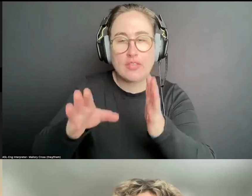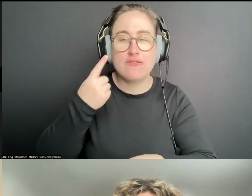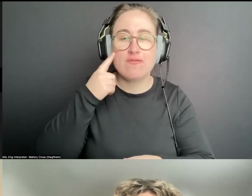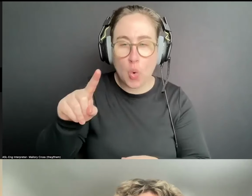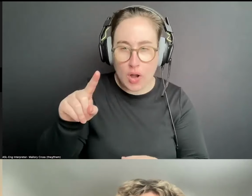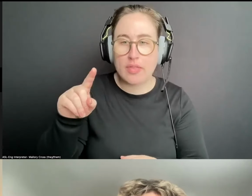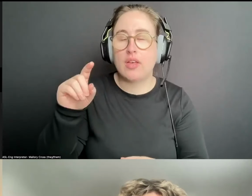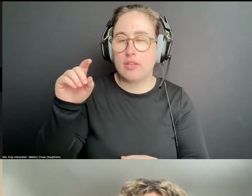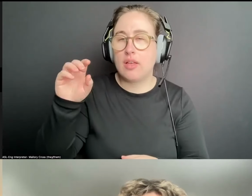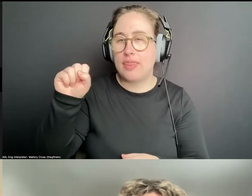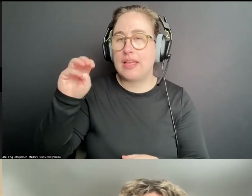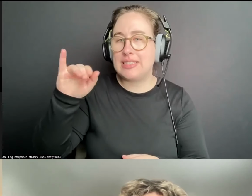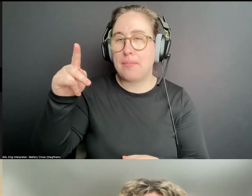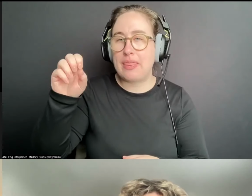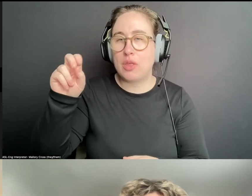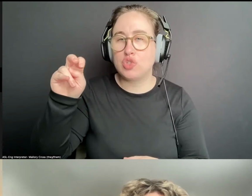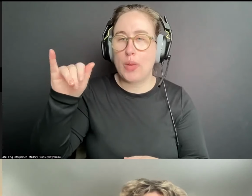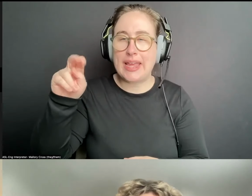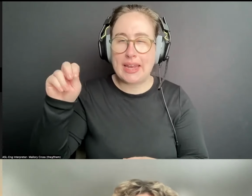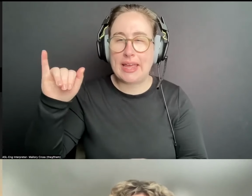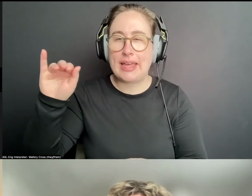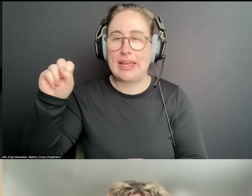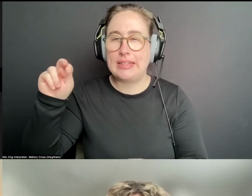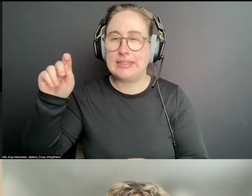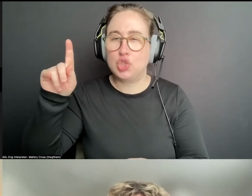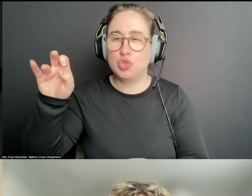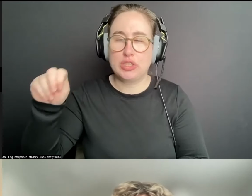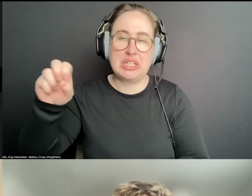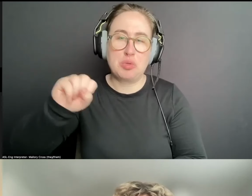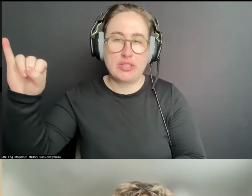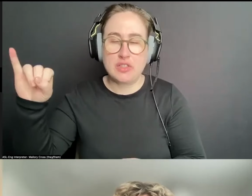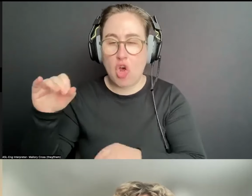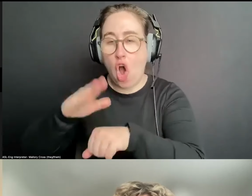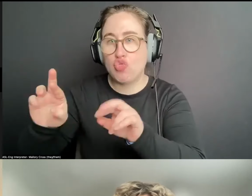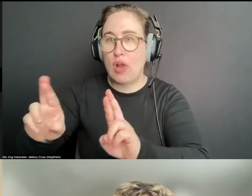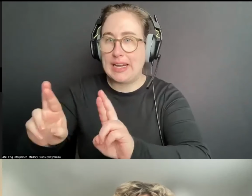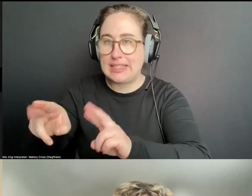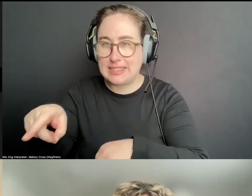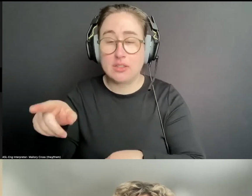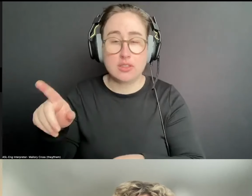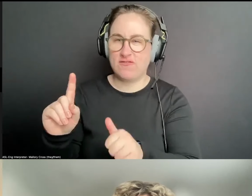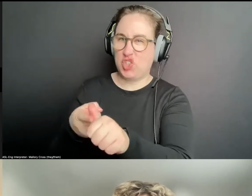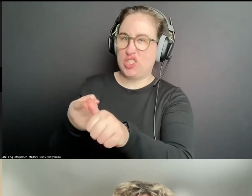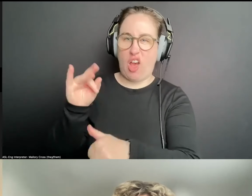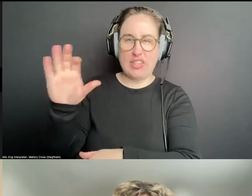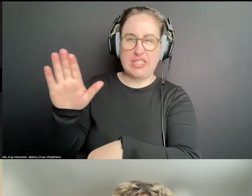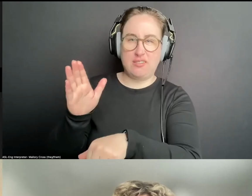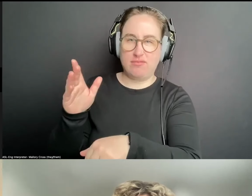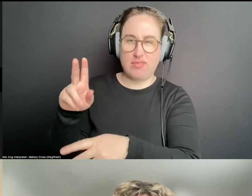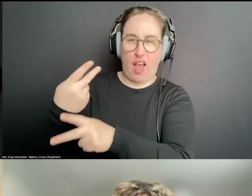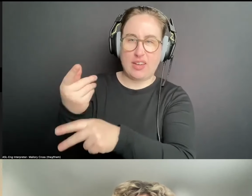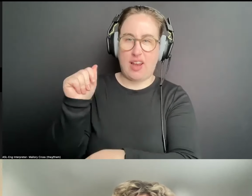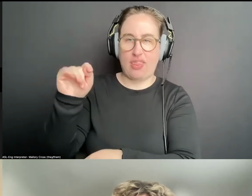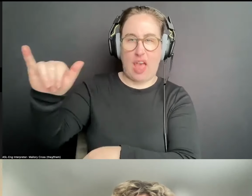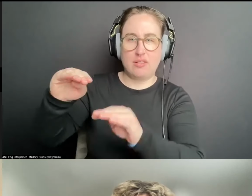Smithsonian Institution on audiovisual preservation readiness assessment, the first of its kind at the largest museum in the